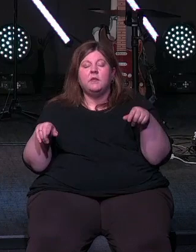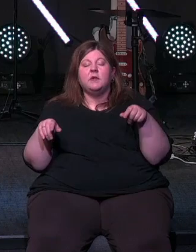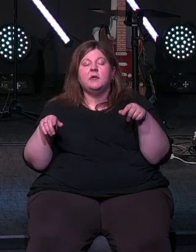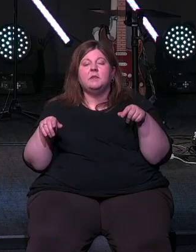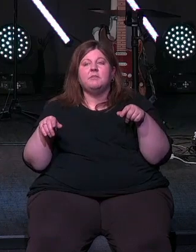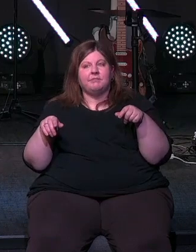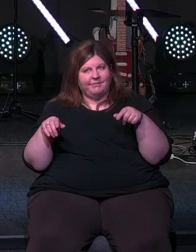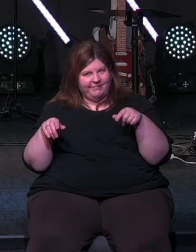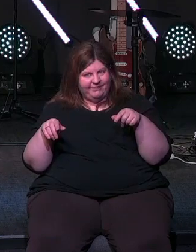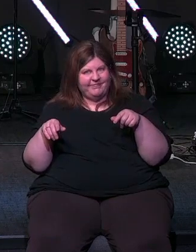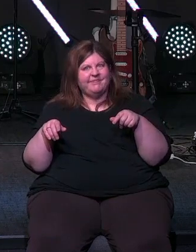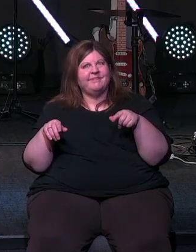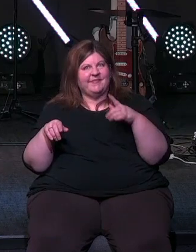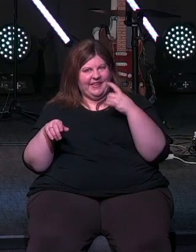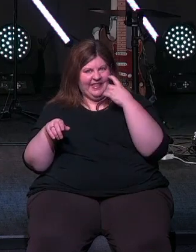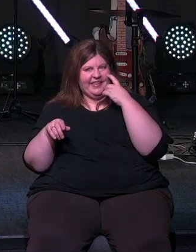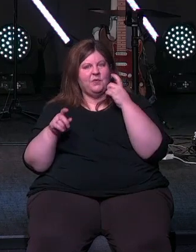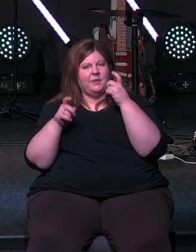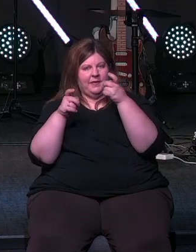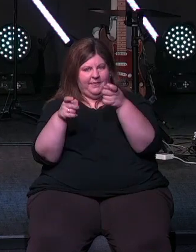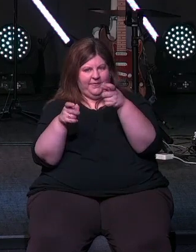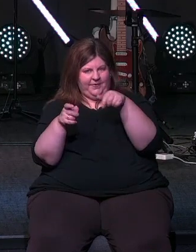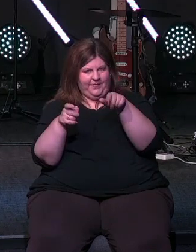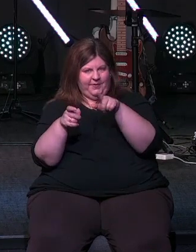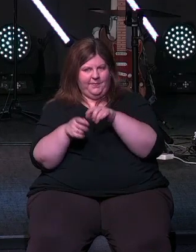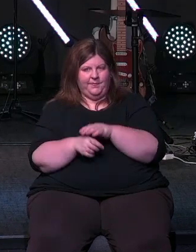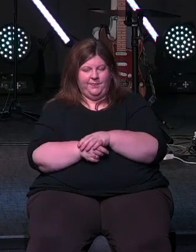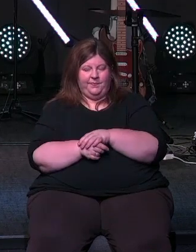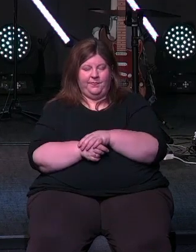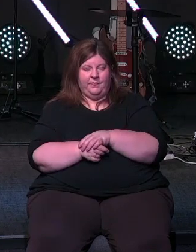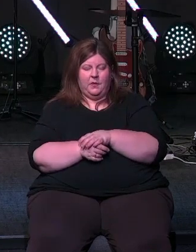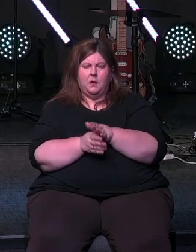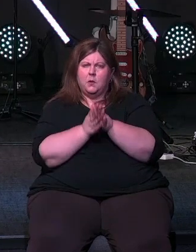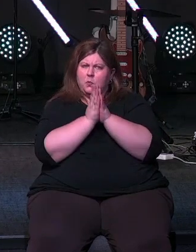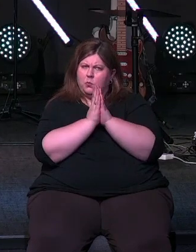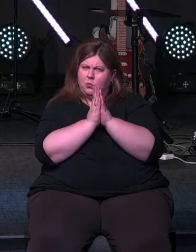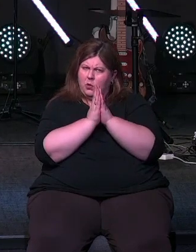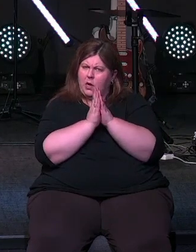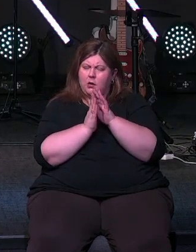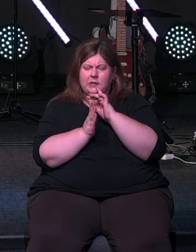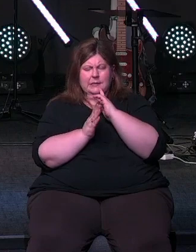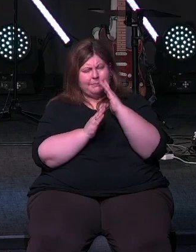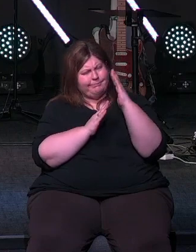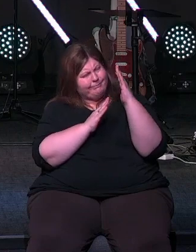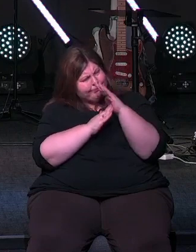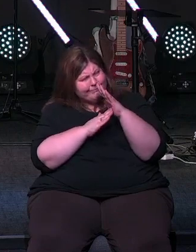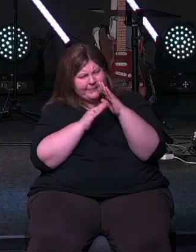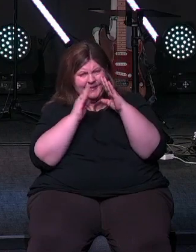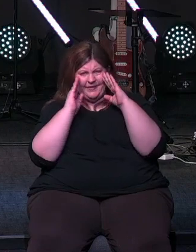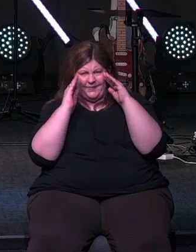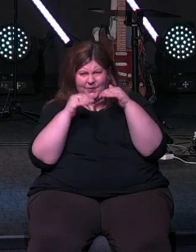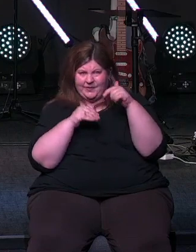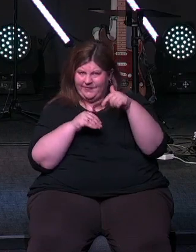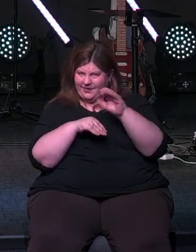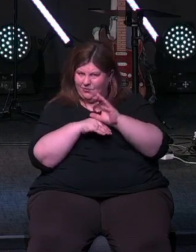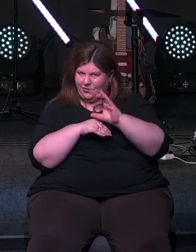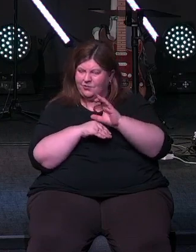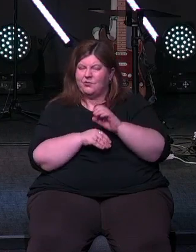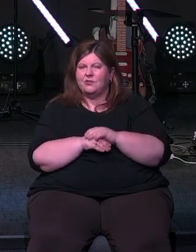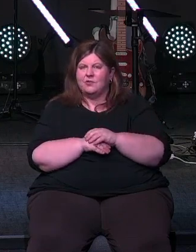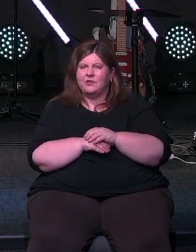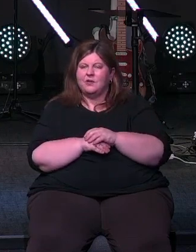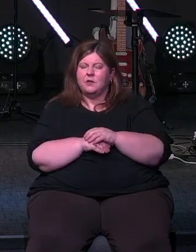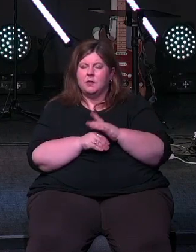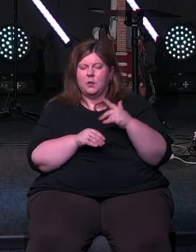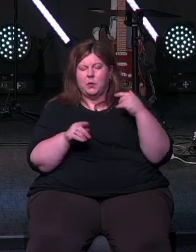actually think this is going to be a gift to you. Prayer is the number one focus of our church. right now, just in the foreseeable future. It's the thing that we're